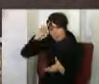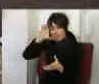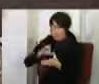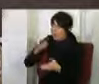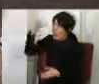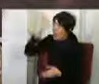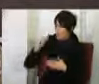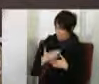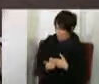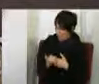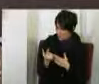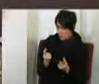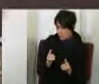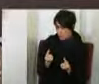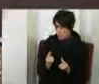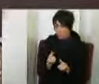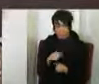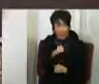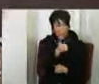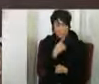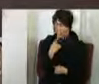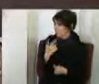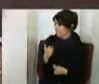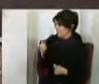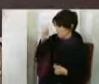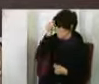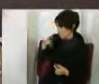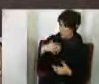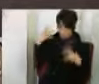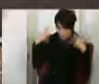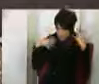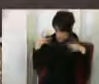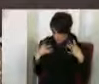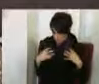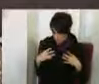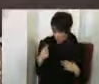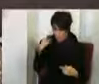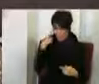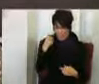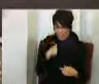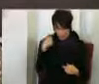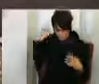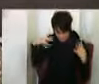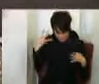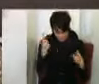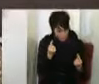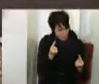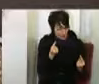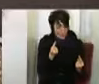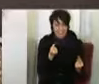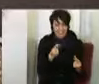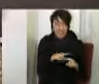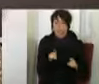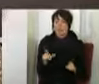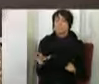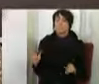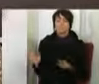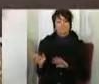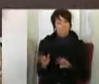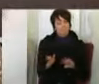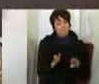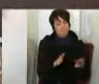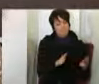calling us to do, even when others might call us crazy, even when we might think we are crazy, but to follow